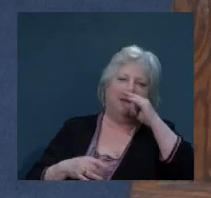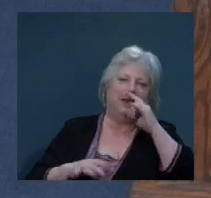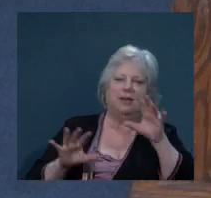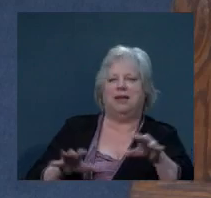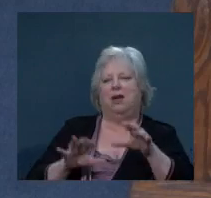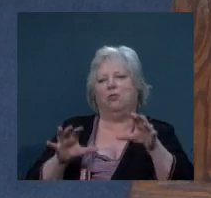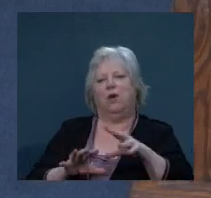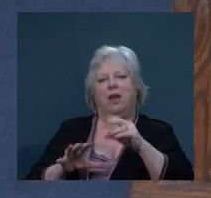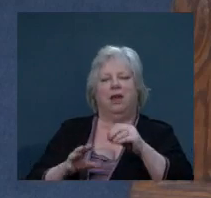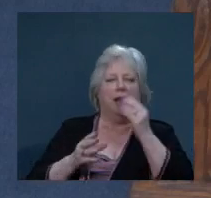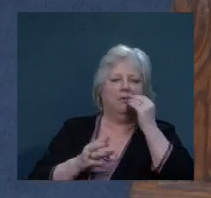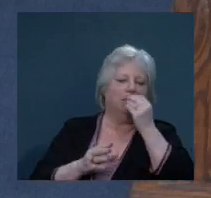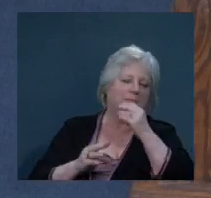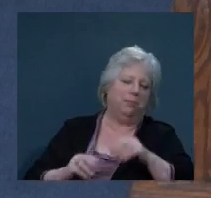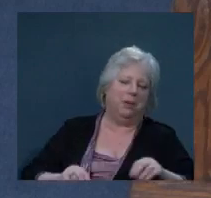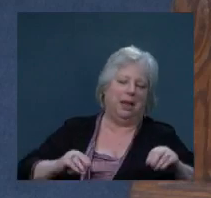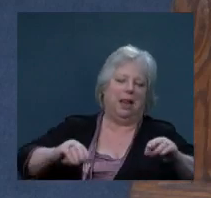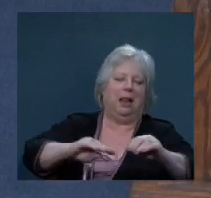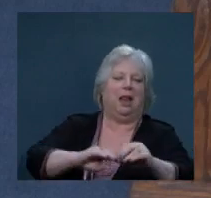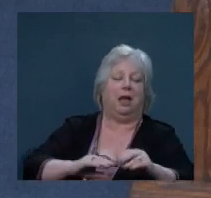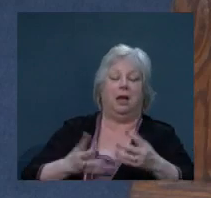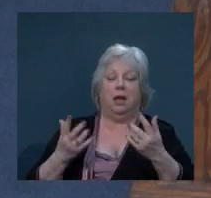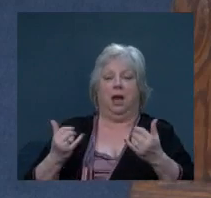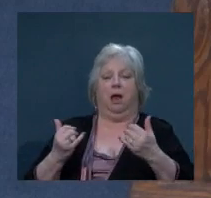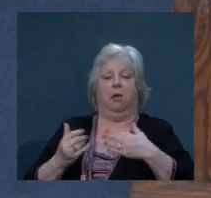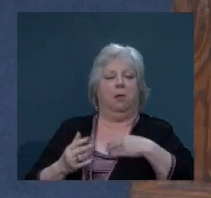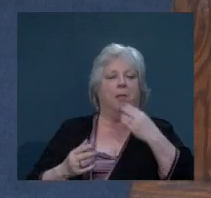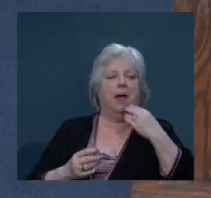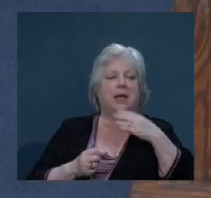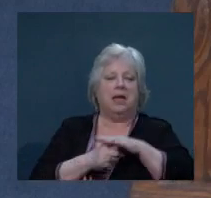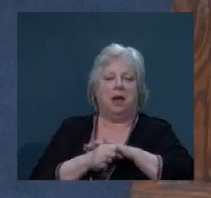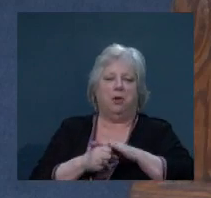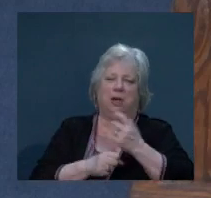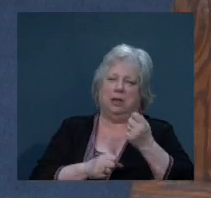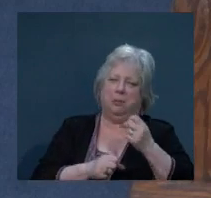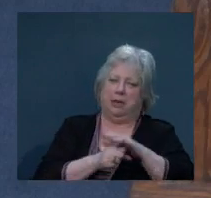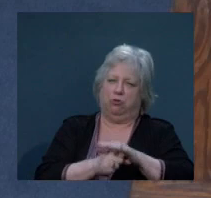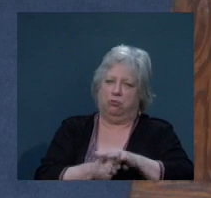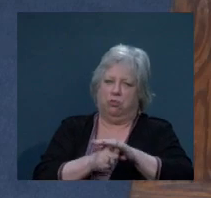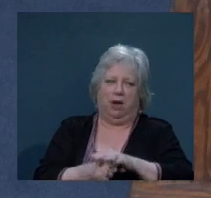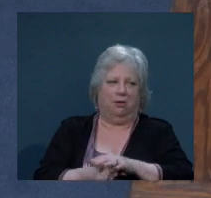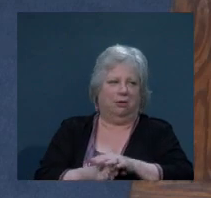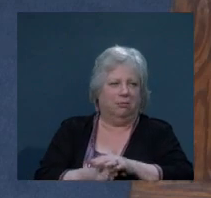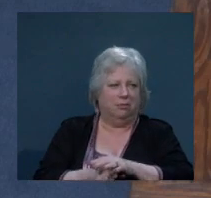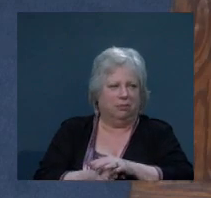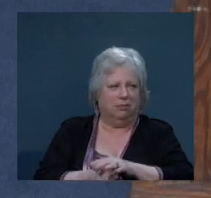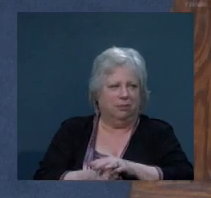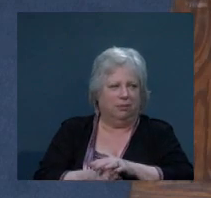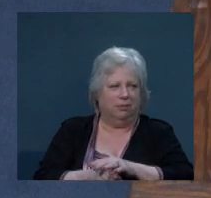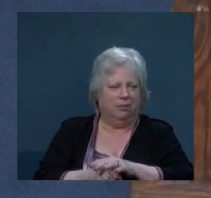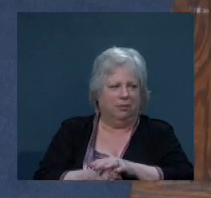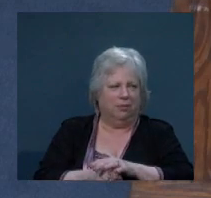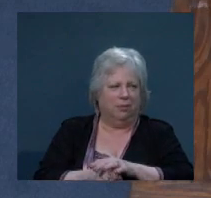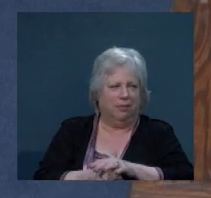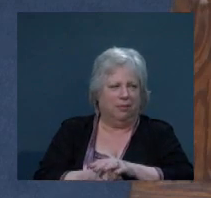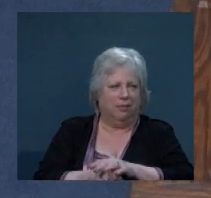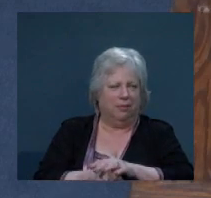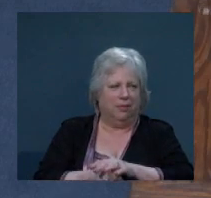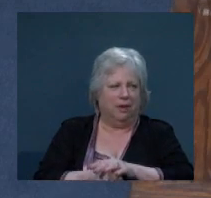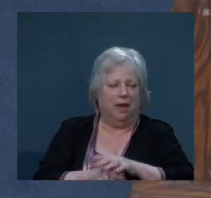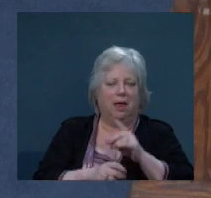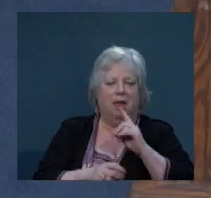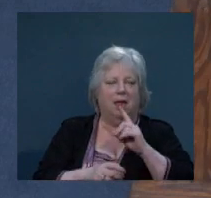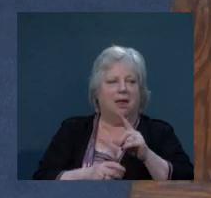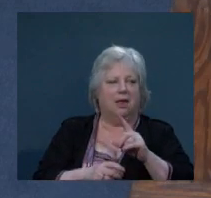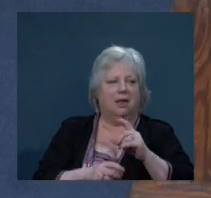the flowers. Now, my neighborhood is a little bit stressed. The staff planted shrubbery in front of that